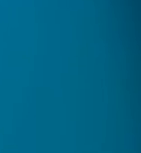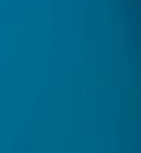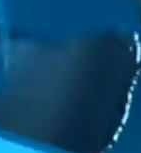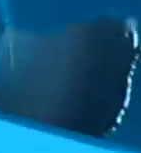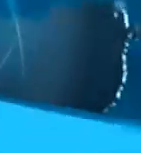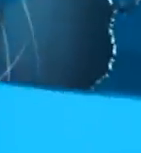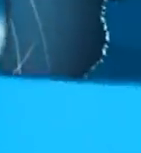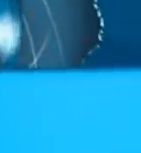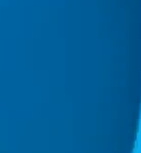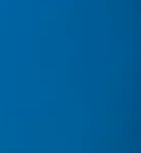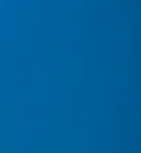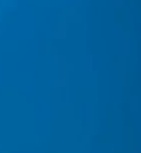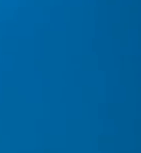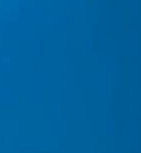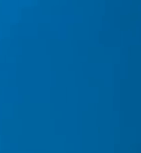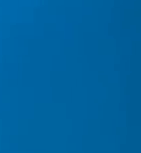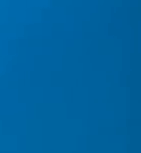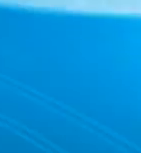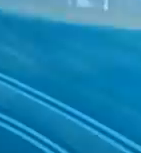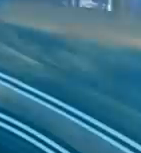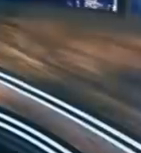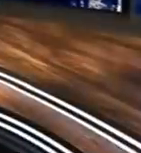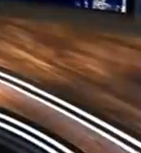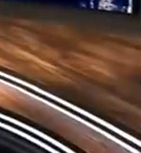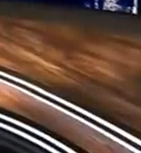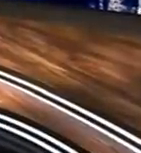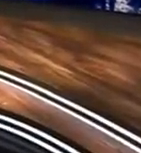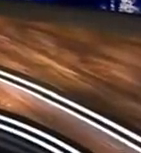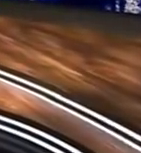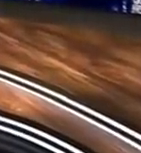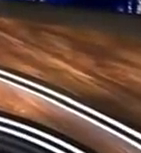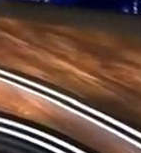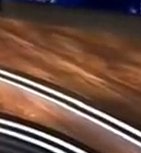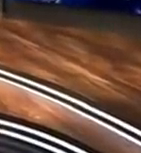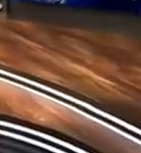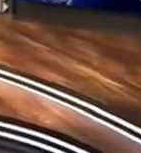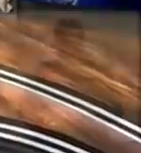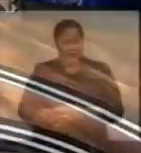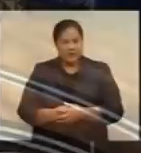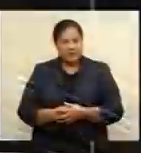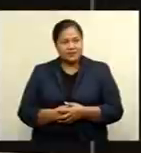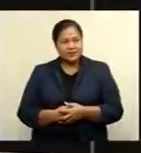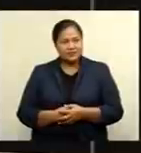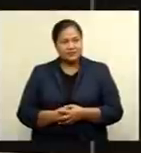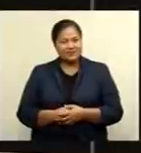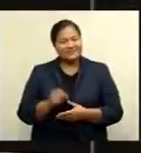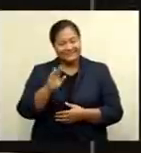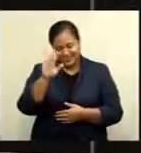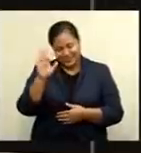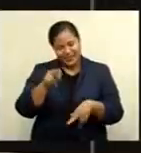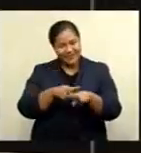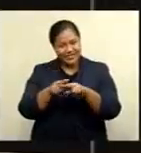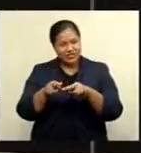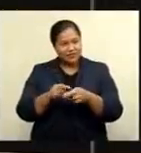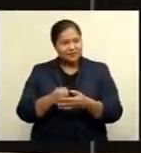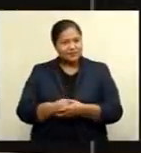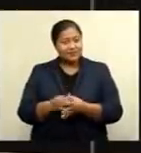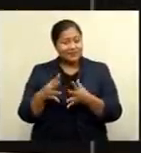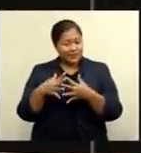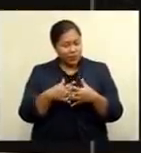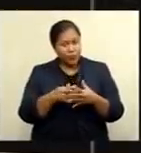From the studios of FBC Suva, Edwin Nunn. Pulabnaka, Fiji. The worst